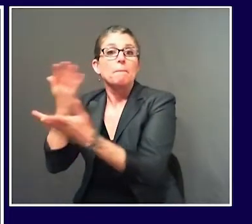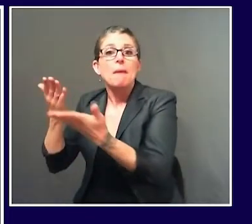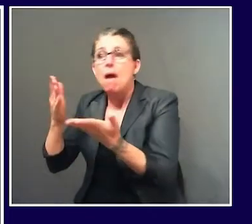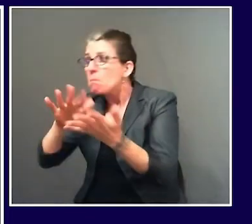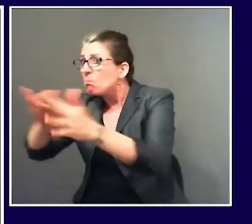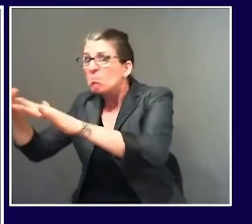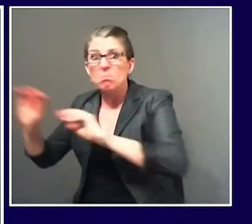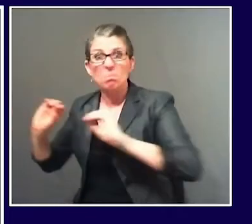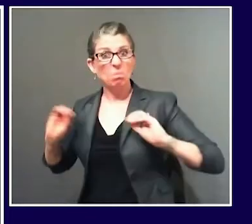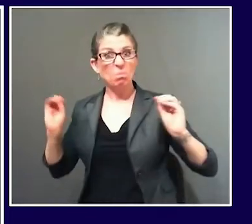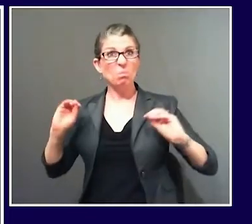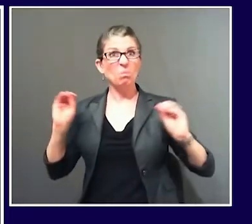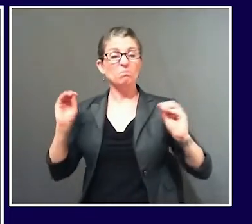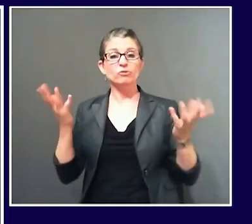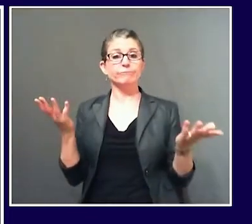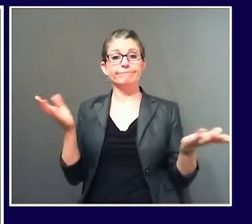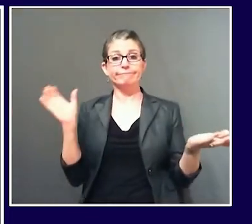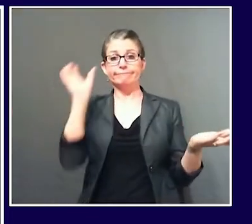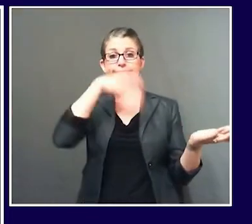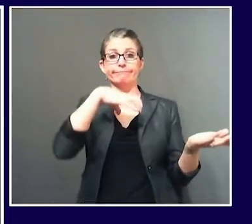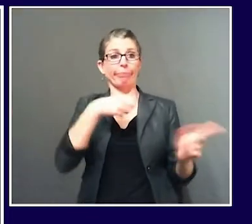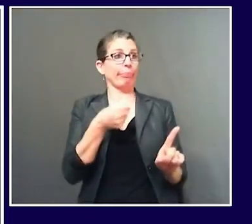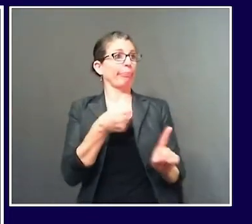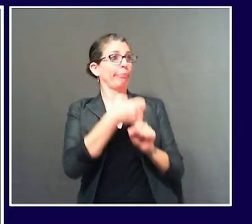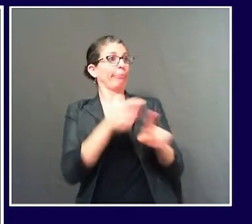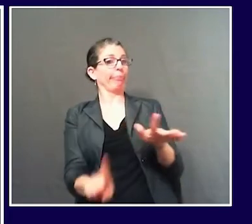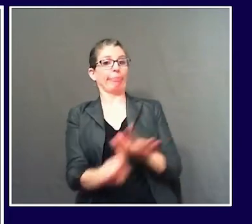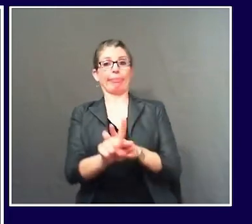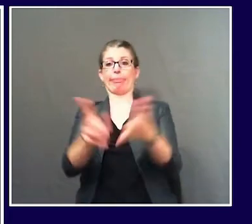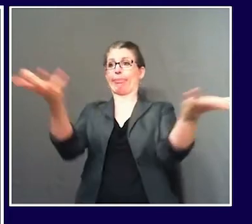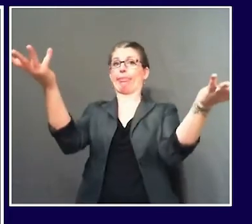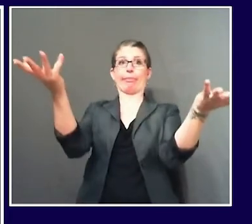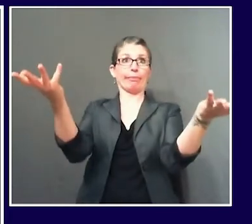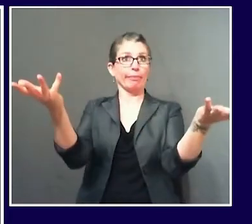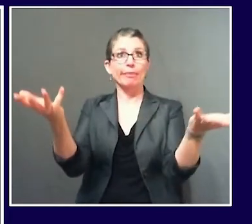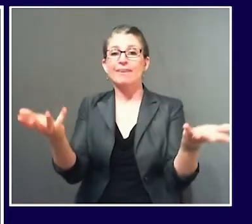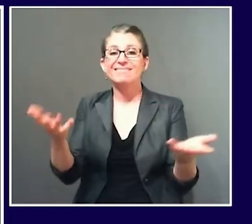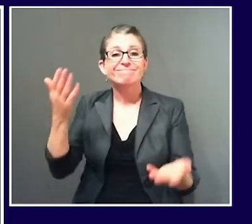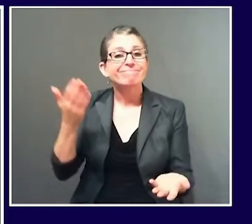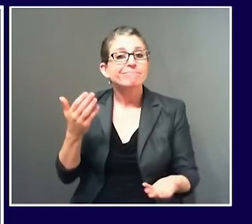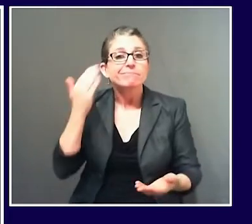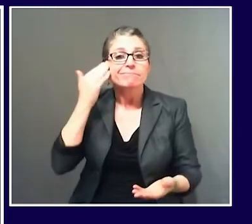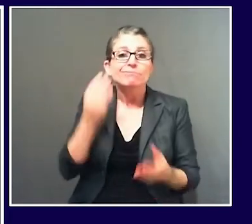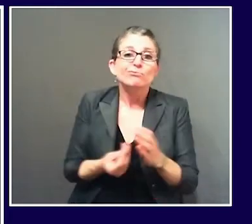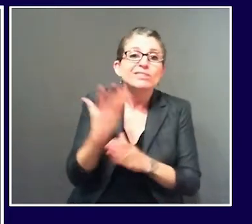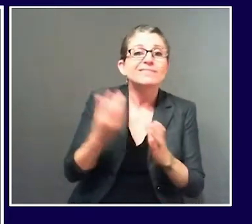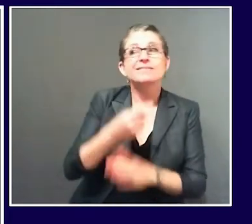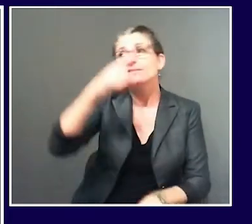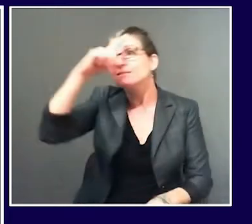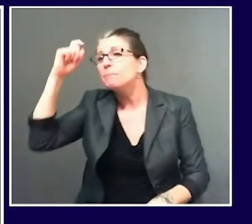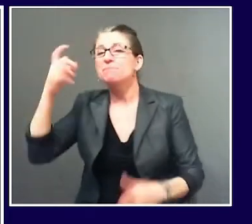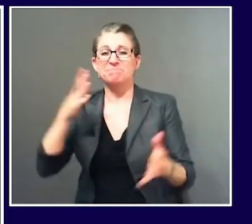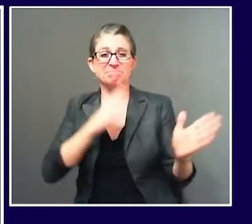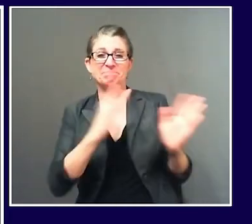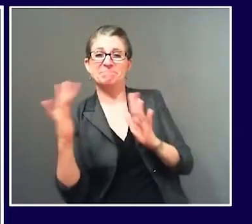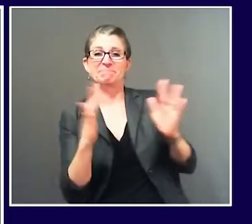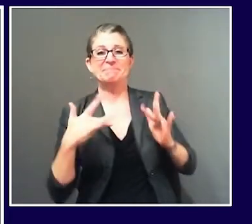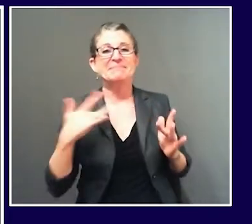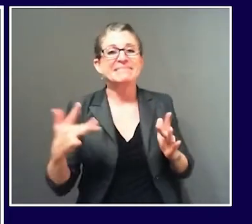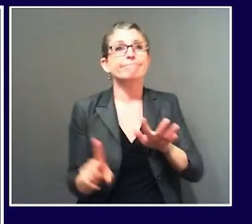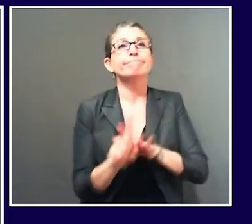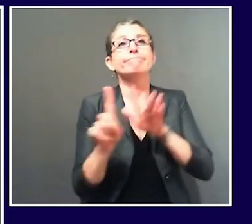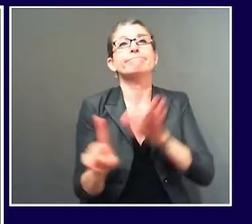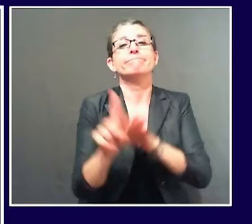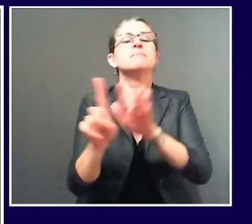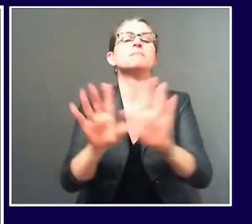of the year when a lot of folks exhibit or have spring colds and the like. But out of an abundance of caution,